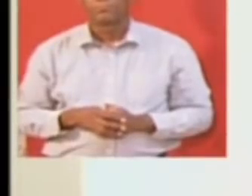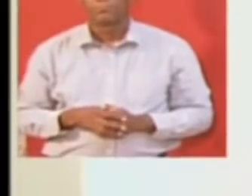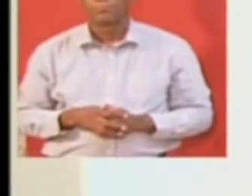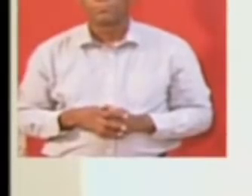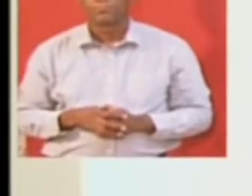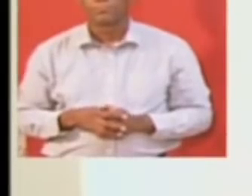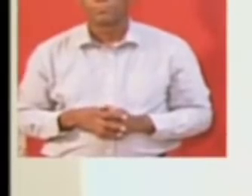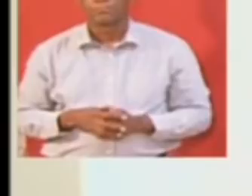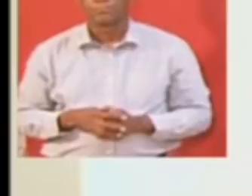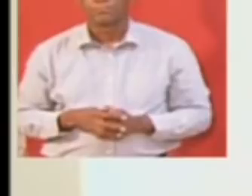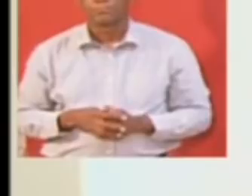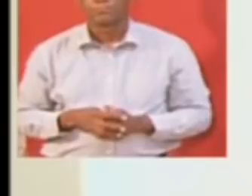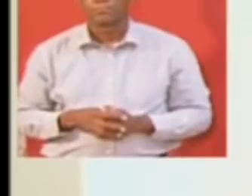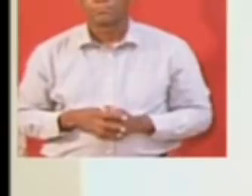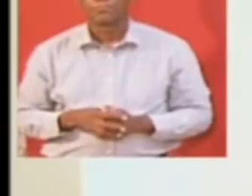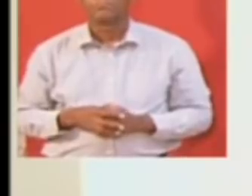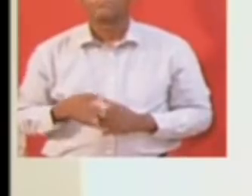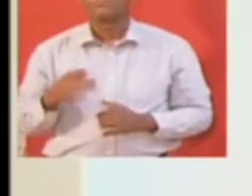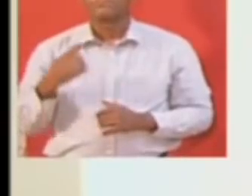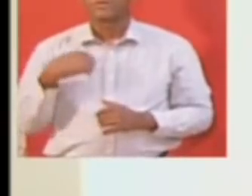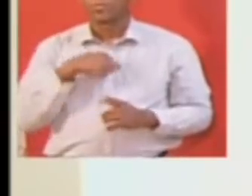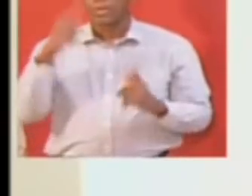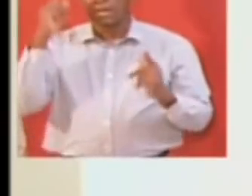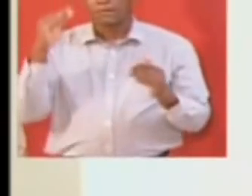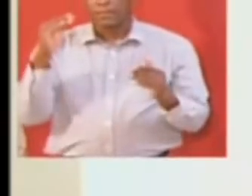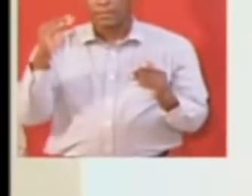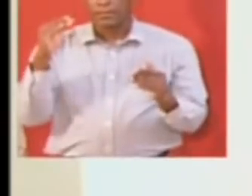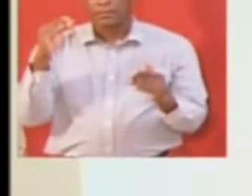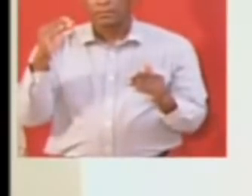condition. We expect that